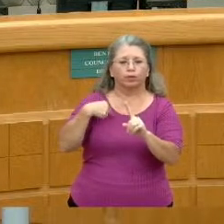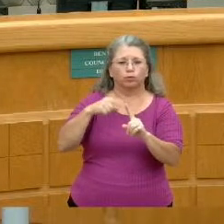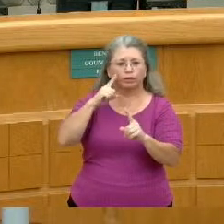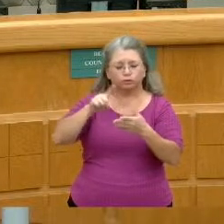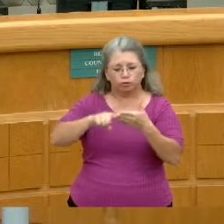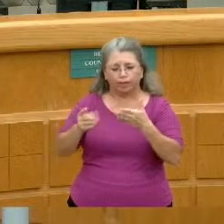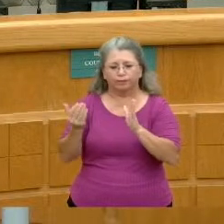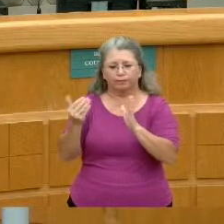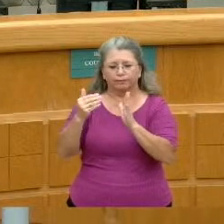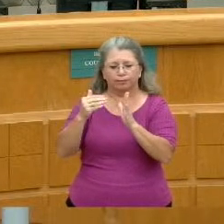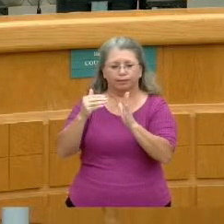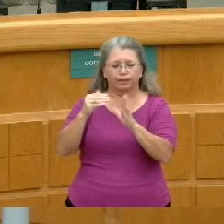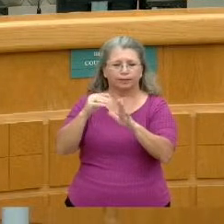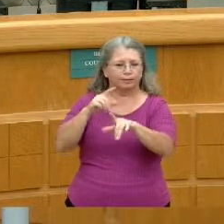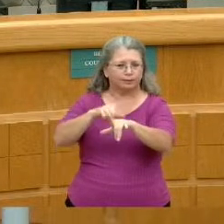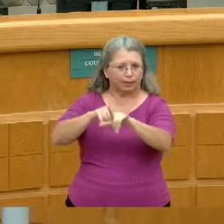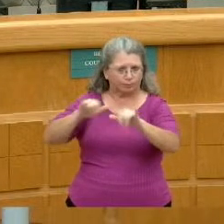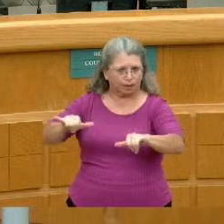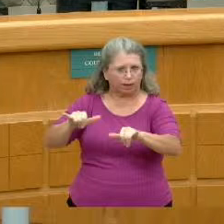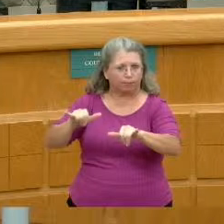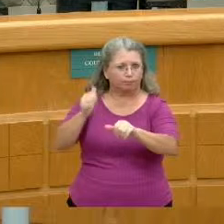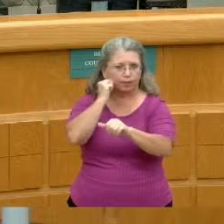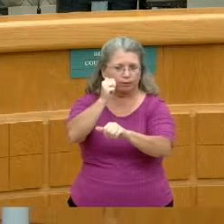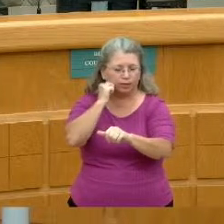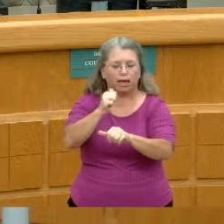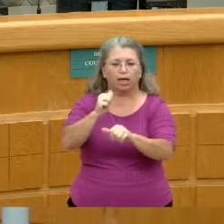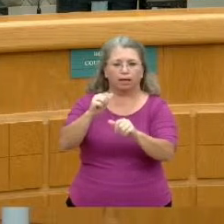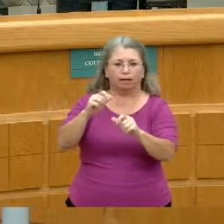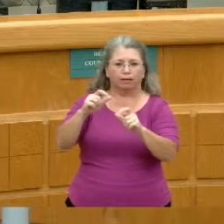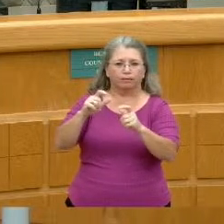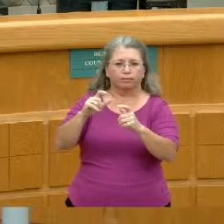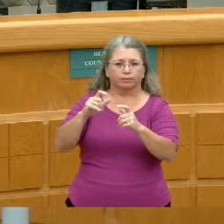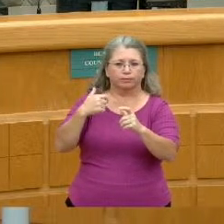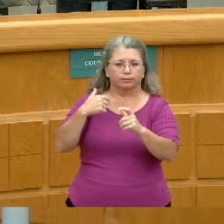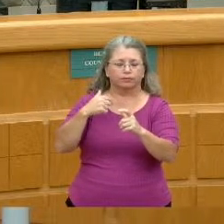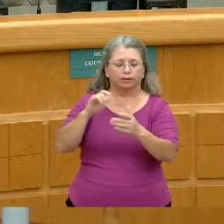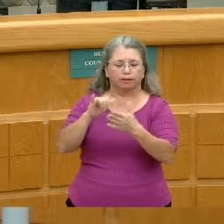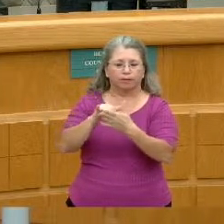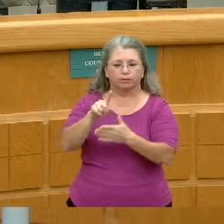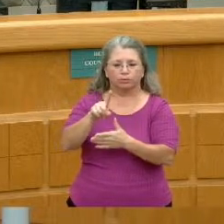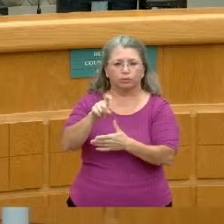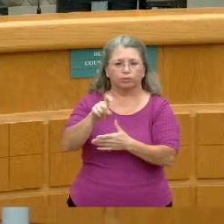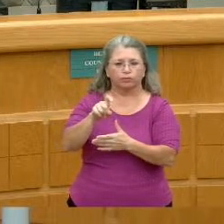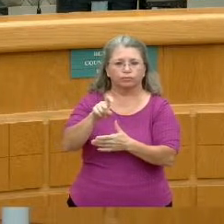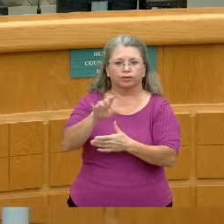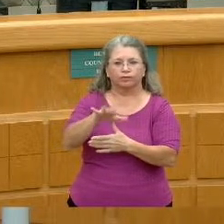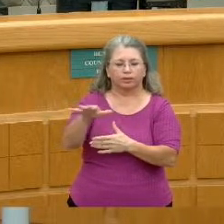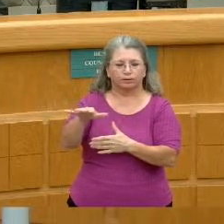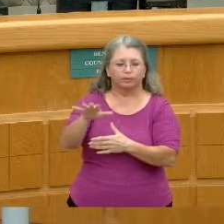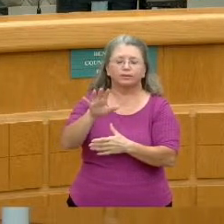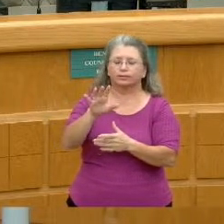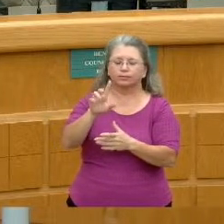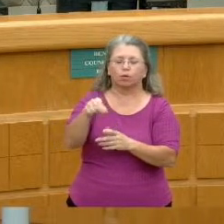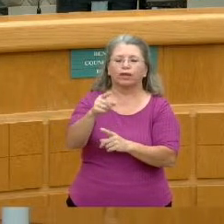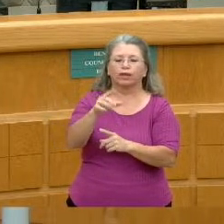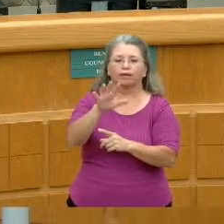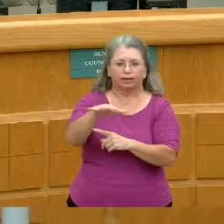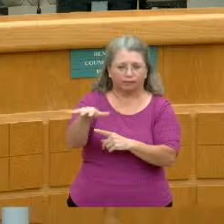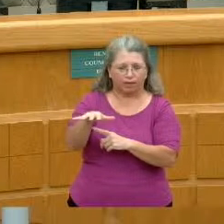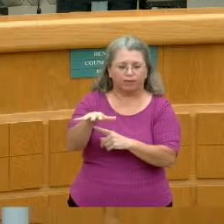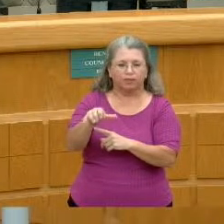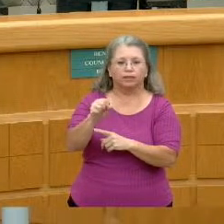that point in time. So it wouldn't be... we have to take that with somewhat of a grain of salt that the number is less